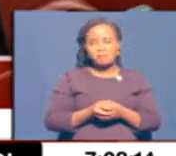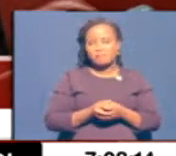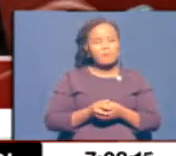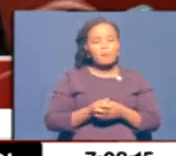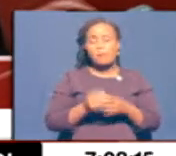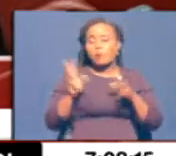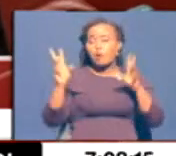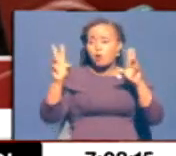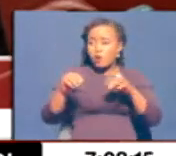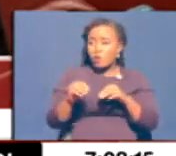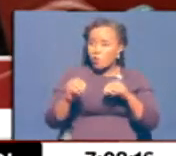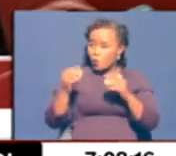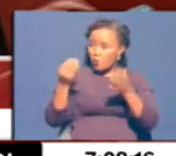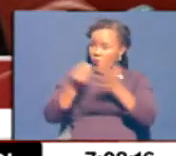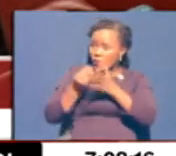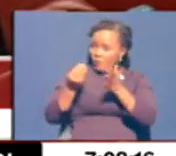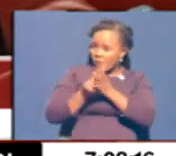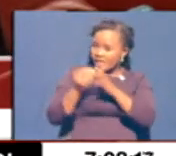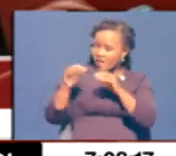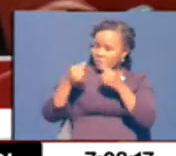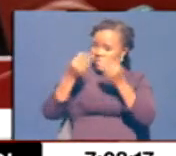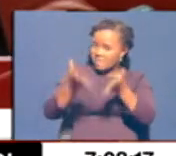money to Ugandan subsidiary.